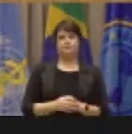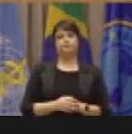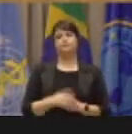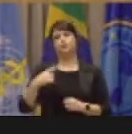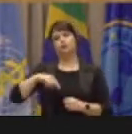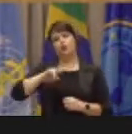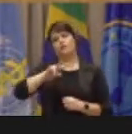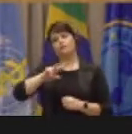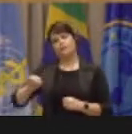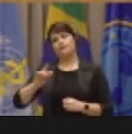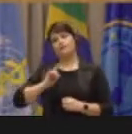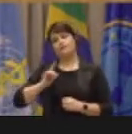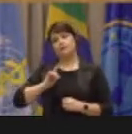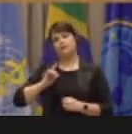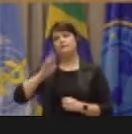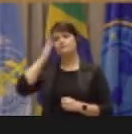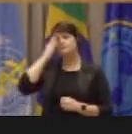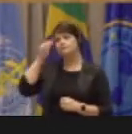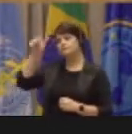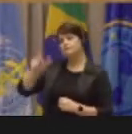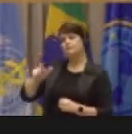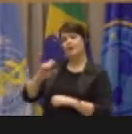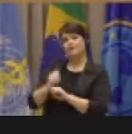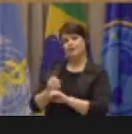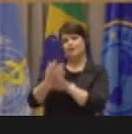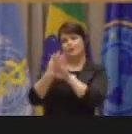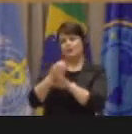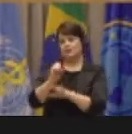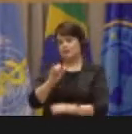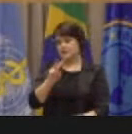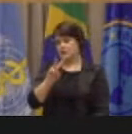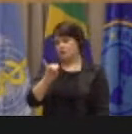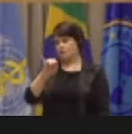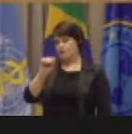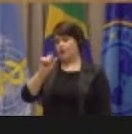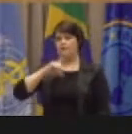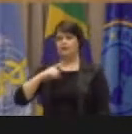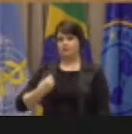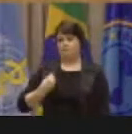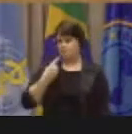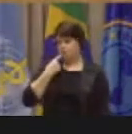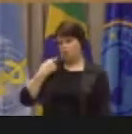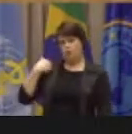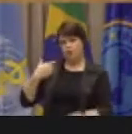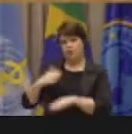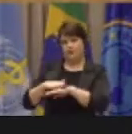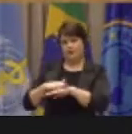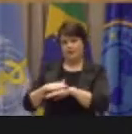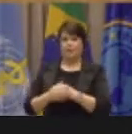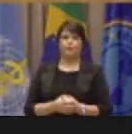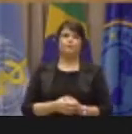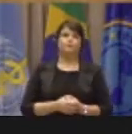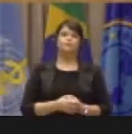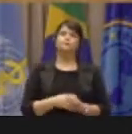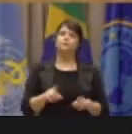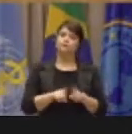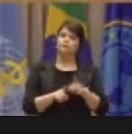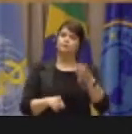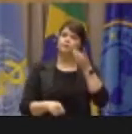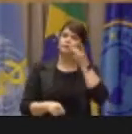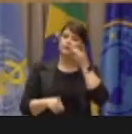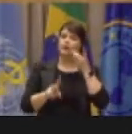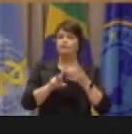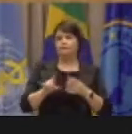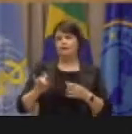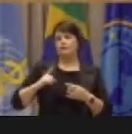20 minutes. So we have the privilege to hear Silvio Bertagnolo that were with us,